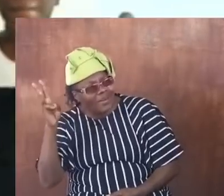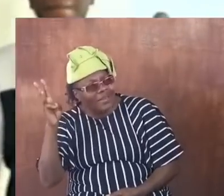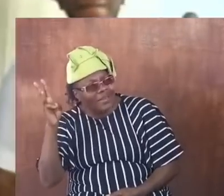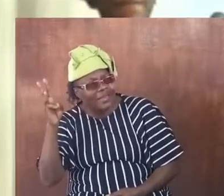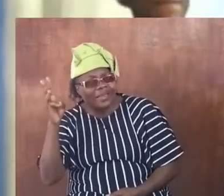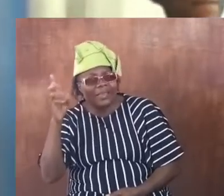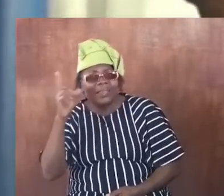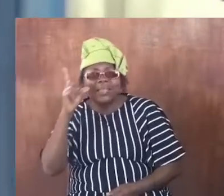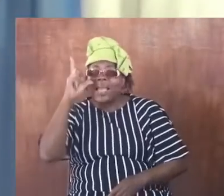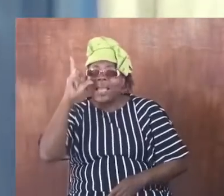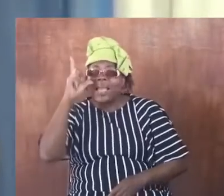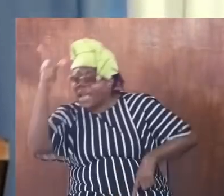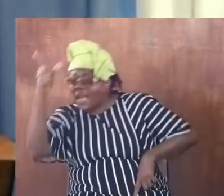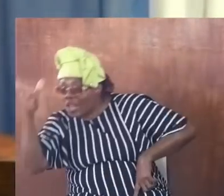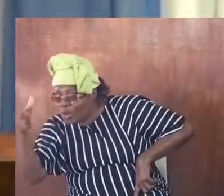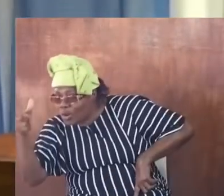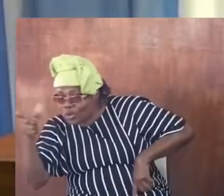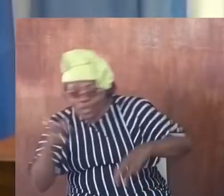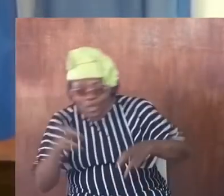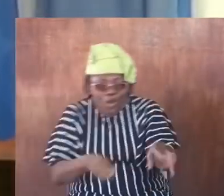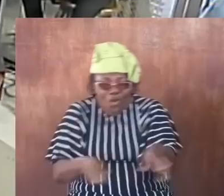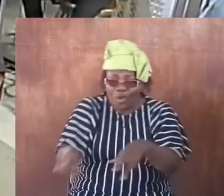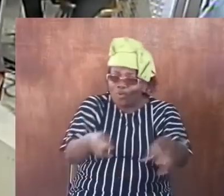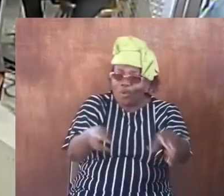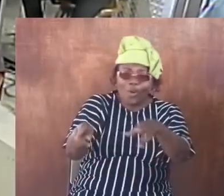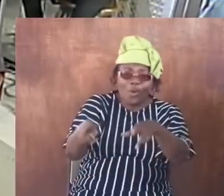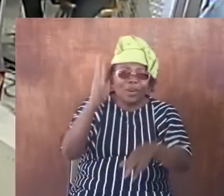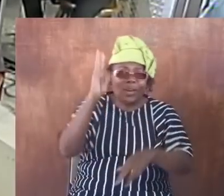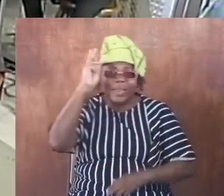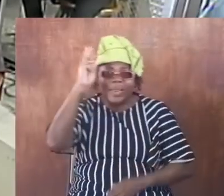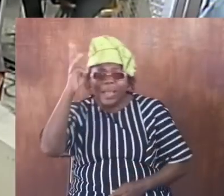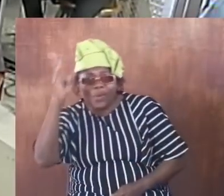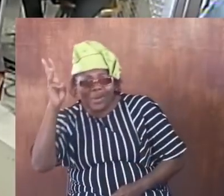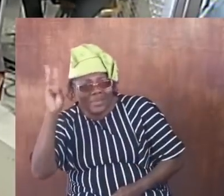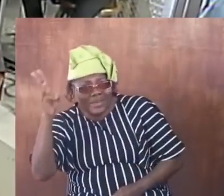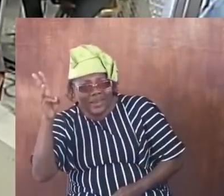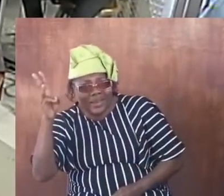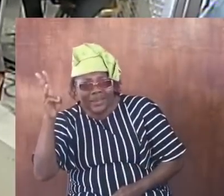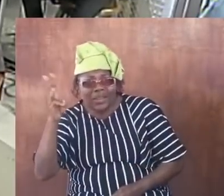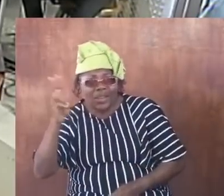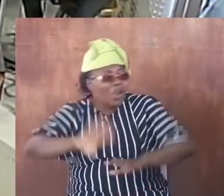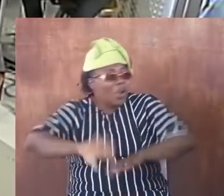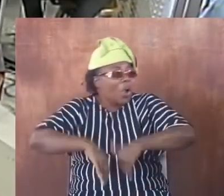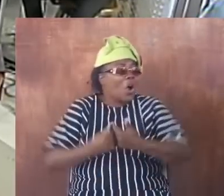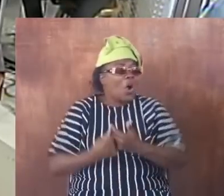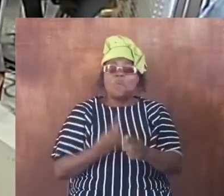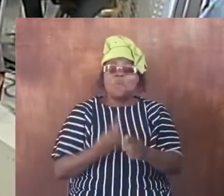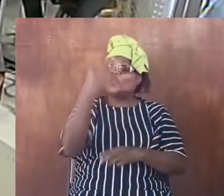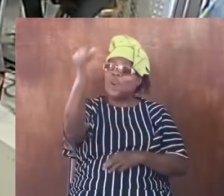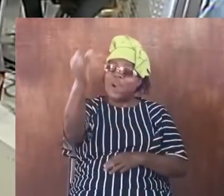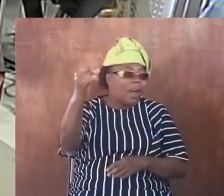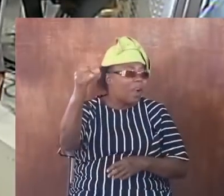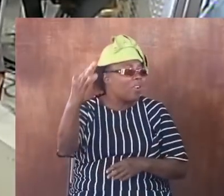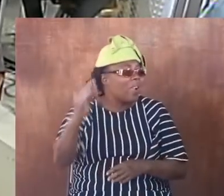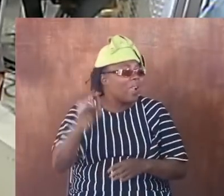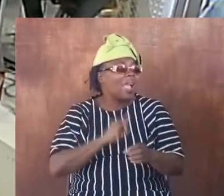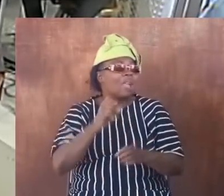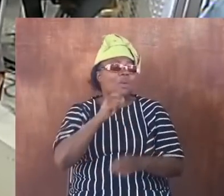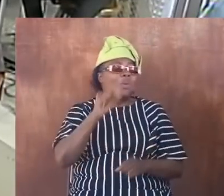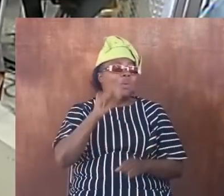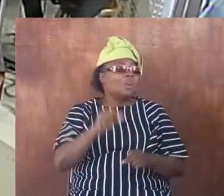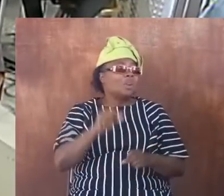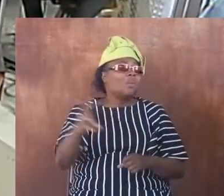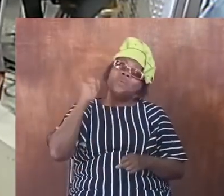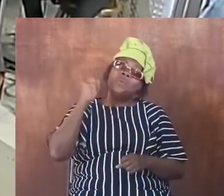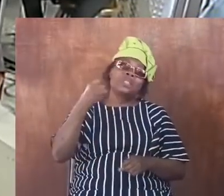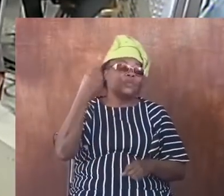wonder. Said I look down the road and I wonder how far I was.